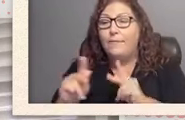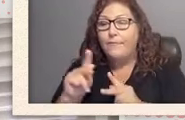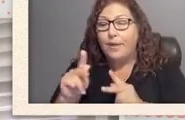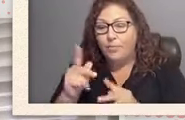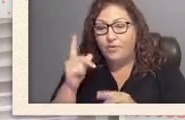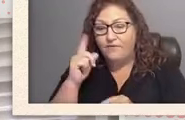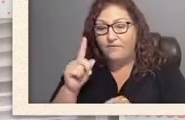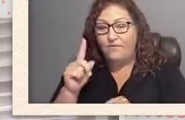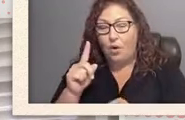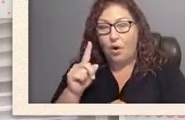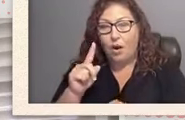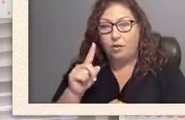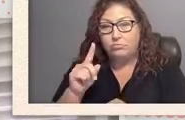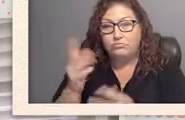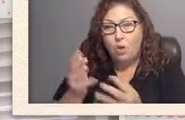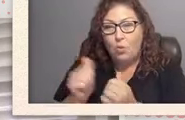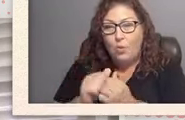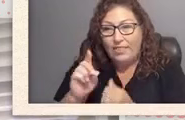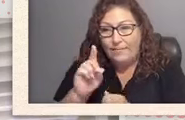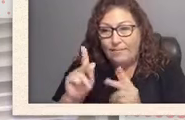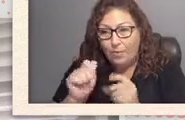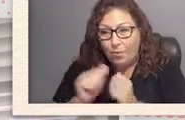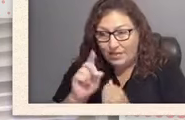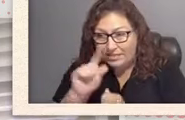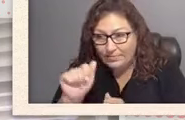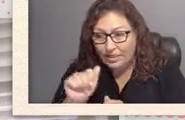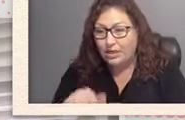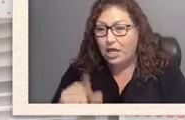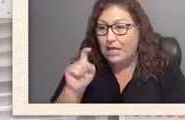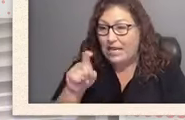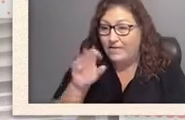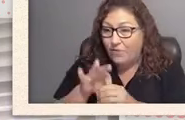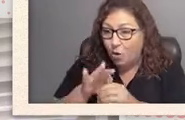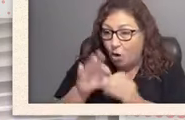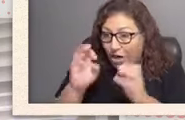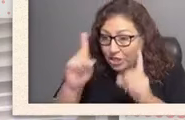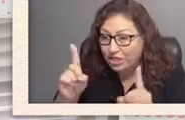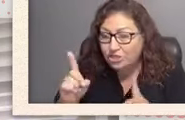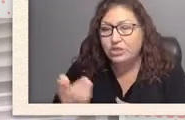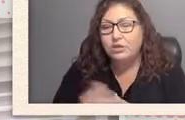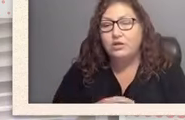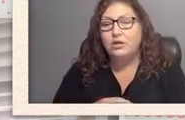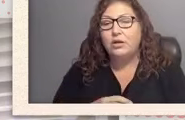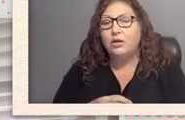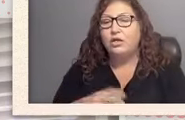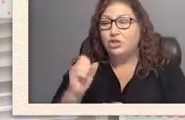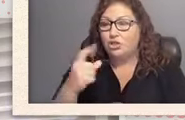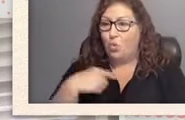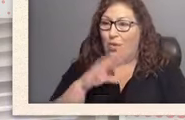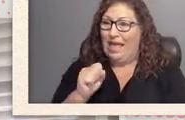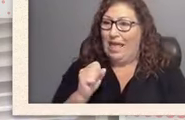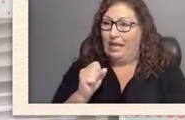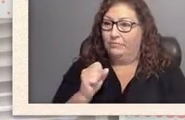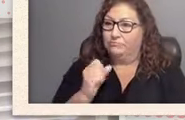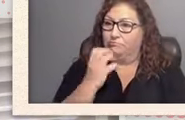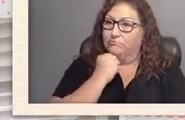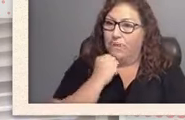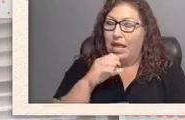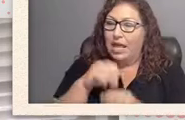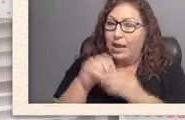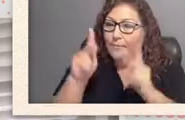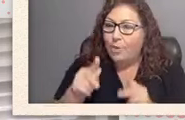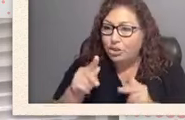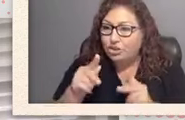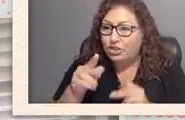Is there a need to do voter education? To the extent that we're able to preserve in-person voting, and it looks